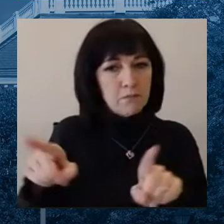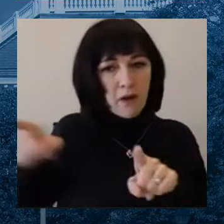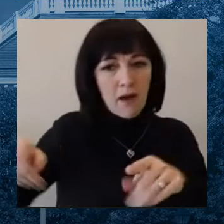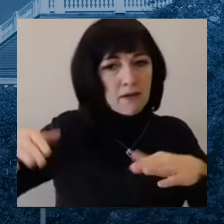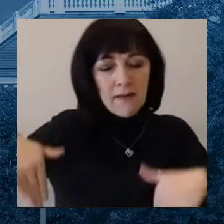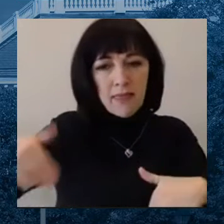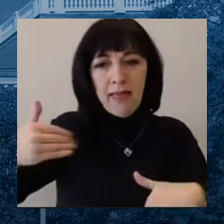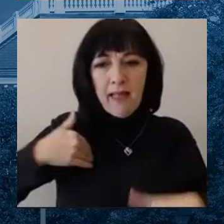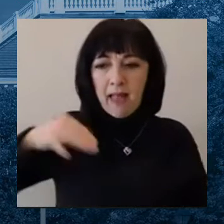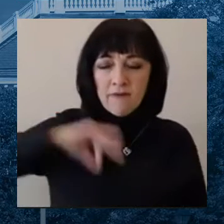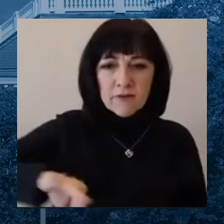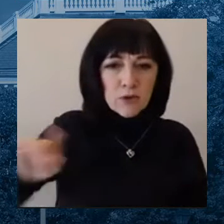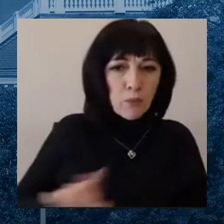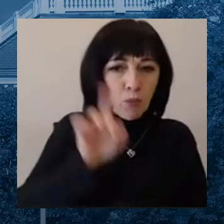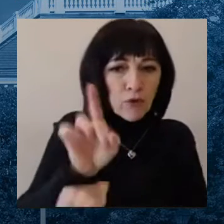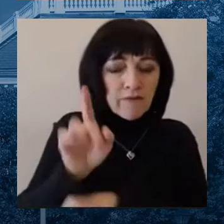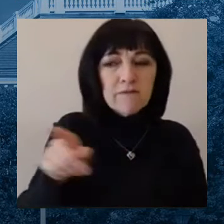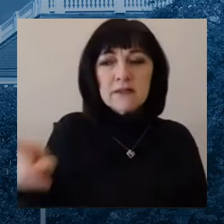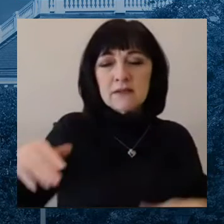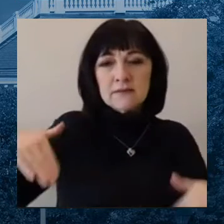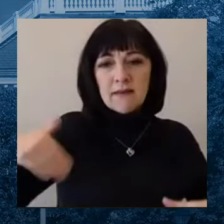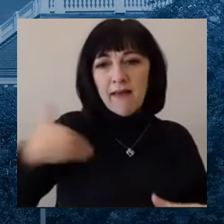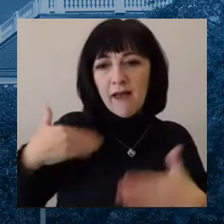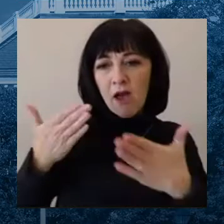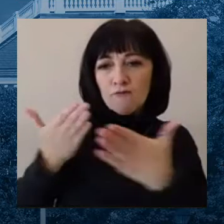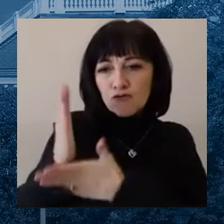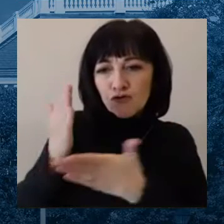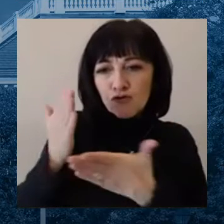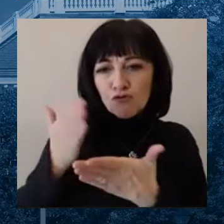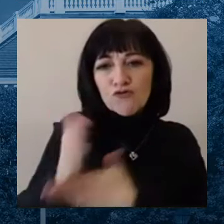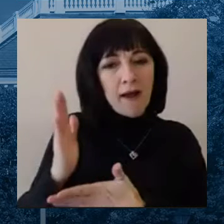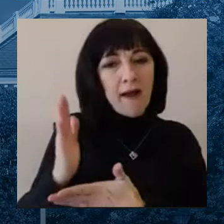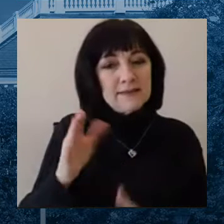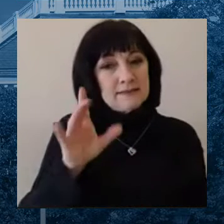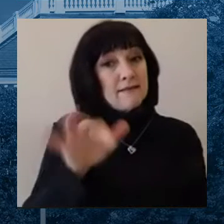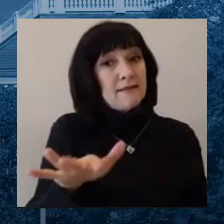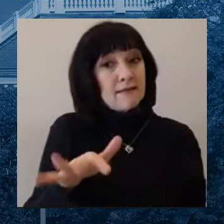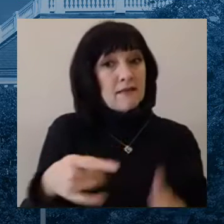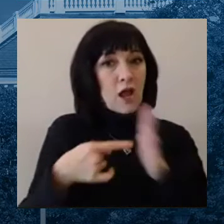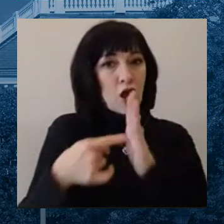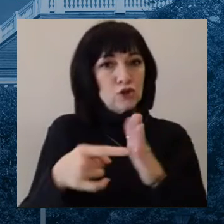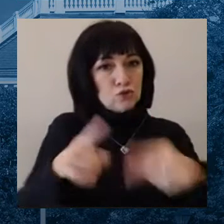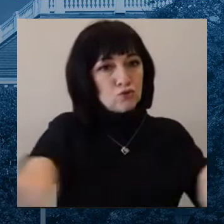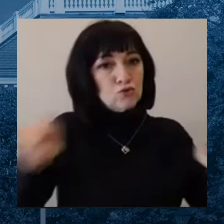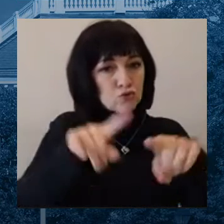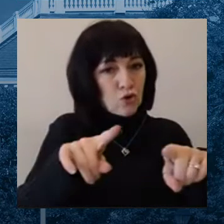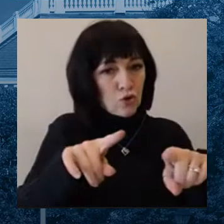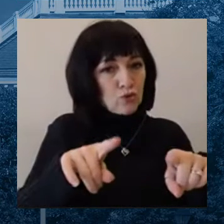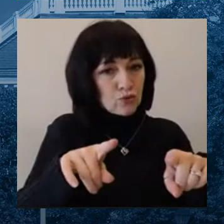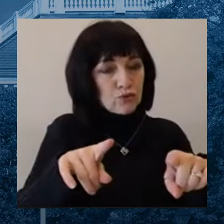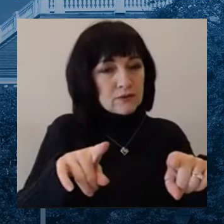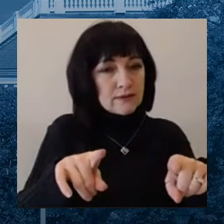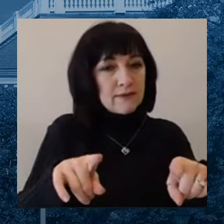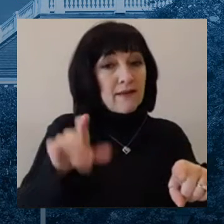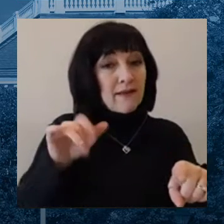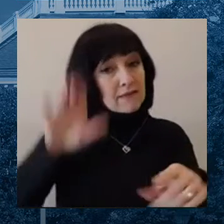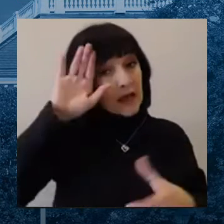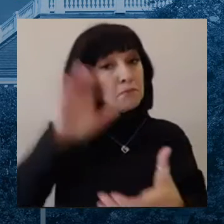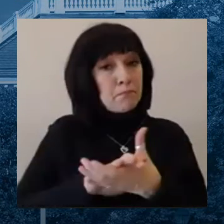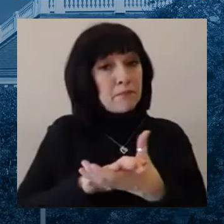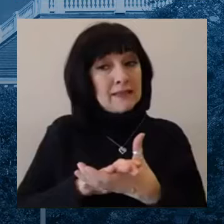and privileges is just an indication of the belief that African Americans have in this